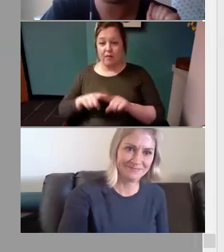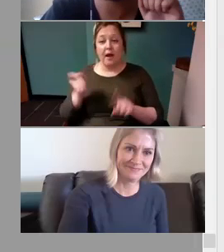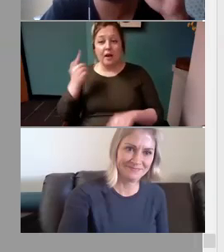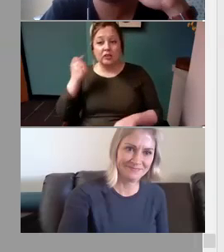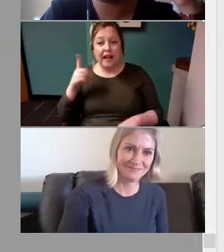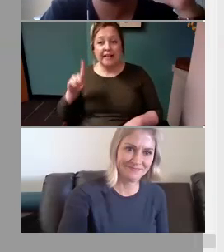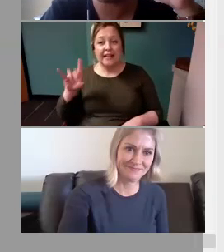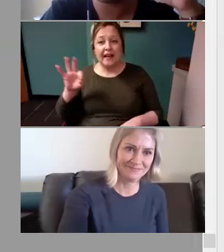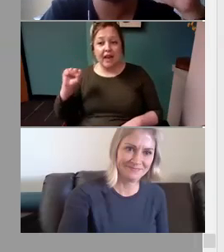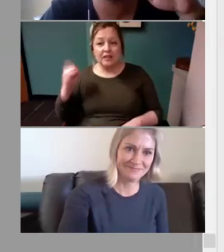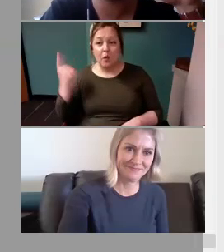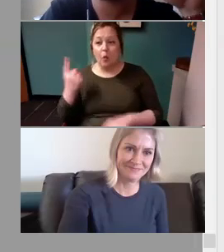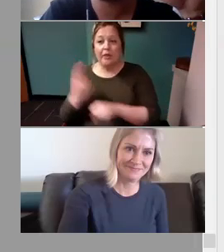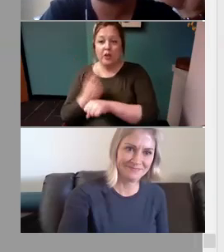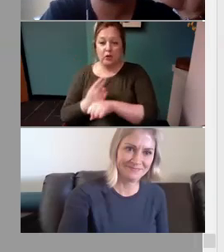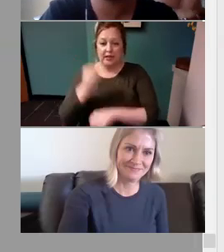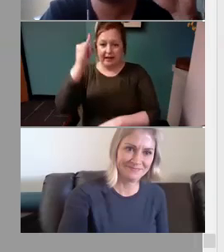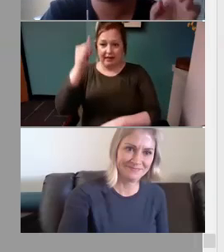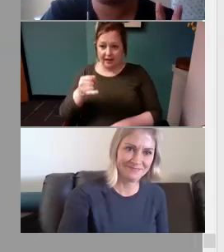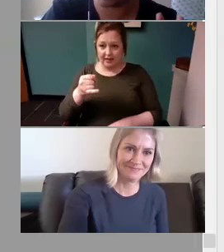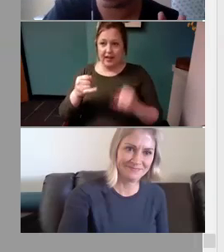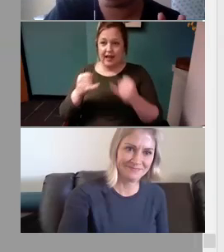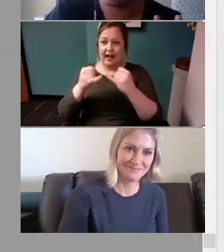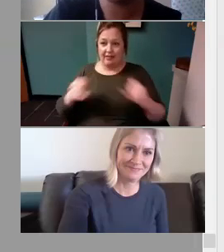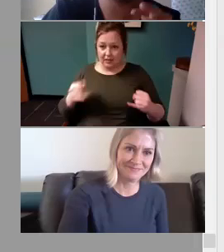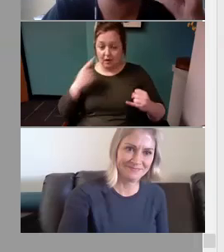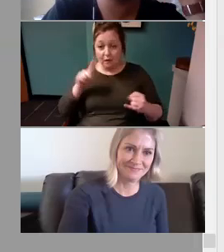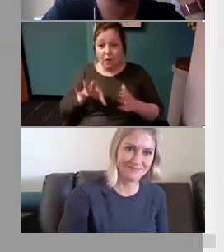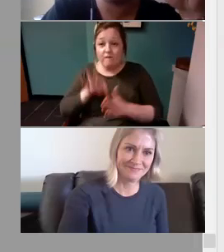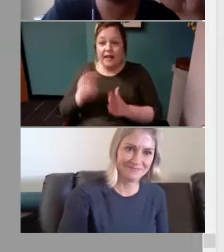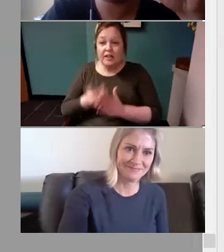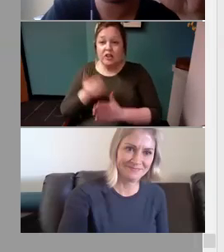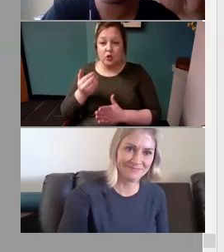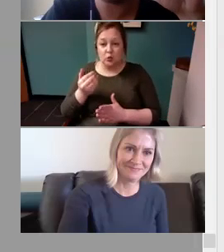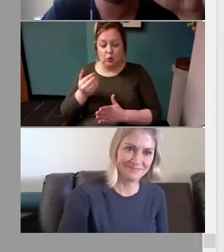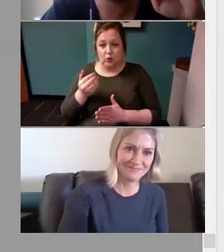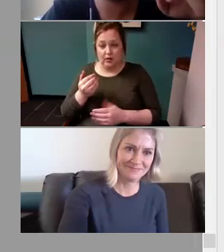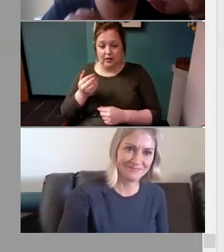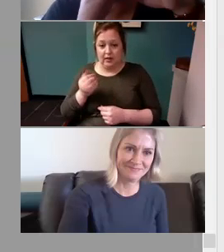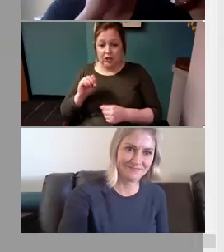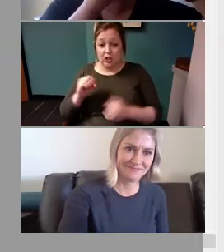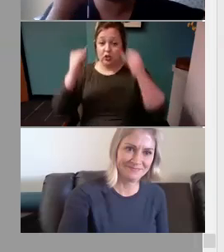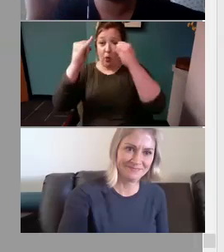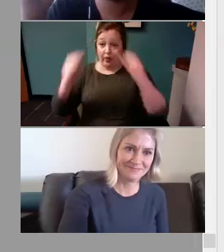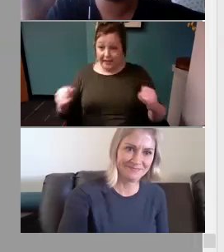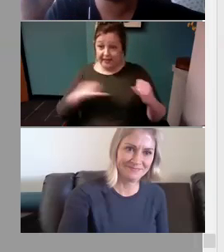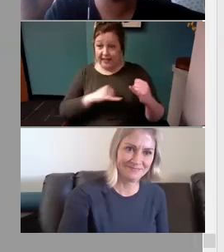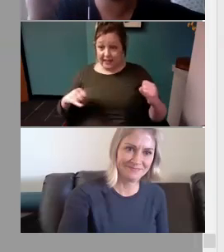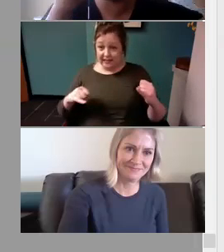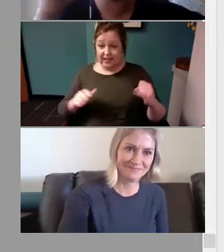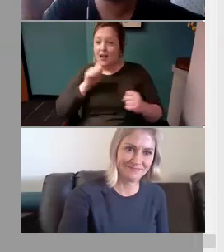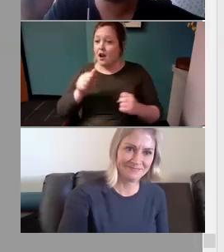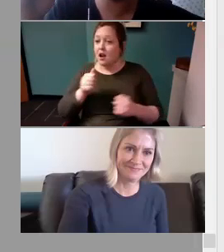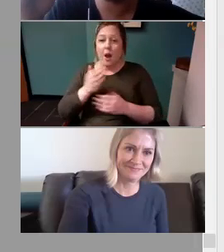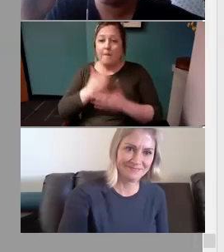dotted edges are not part of my discovery or exploration process, although they belong to the graph. But since they have